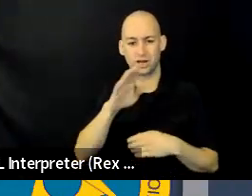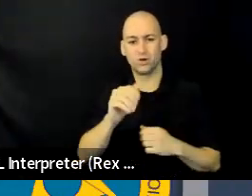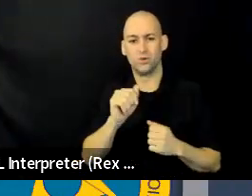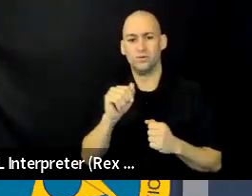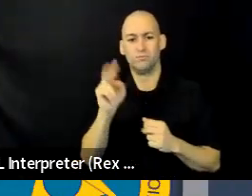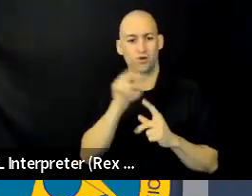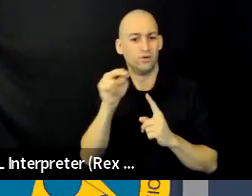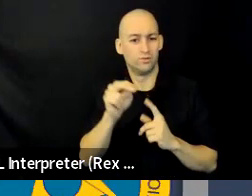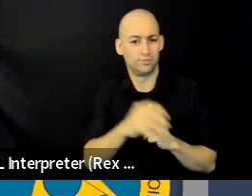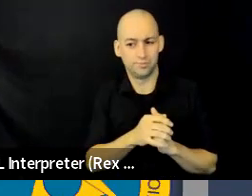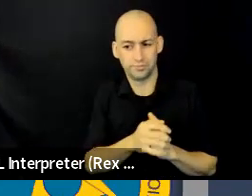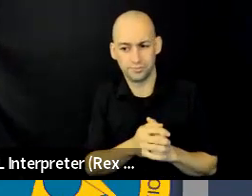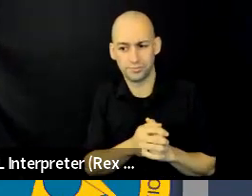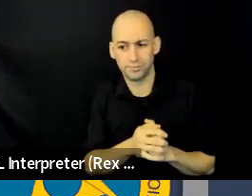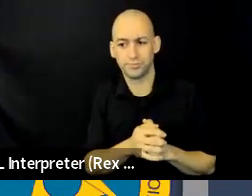here.